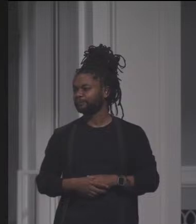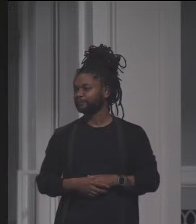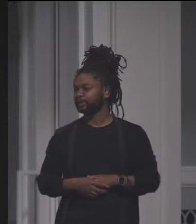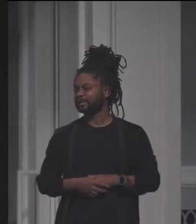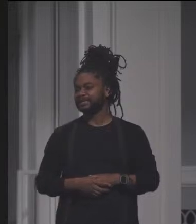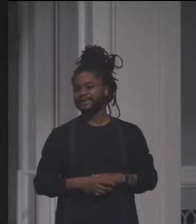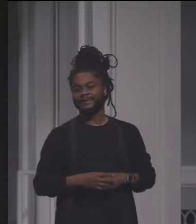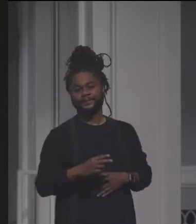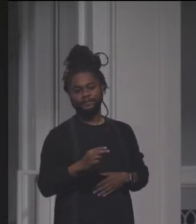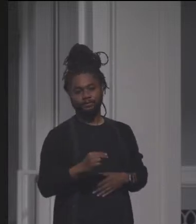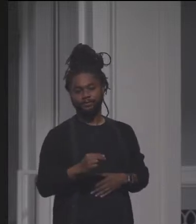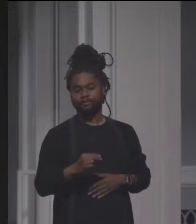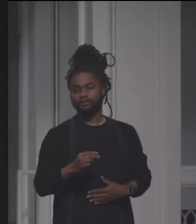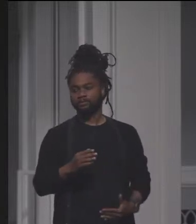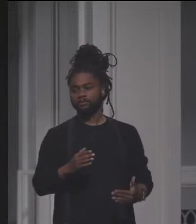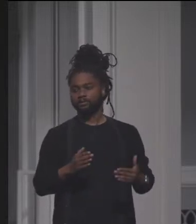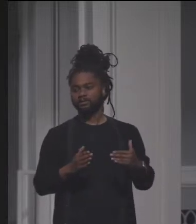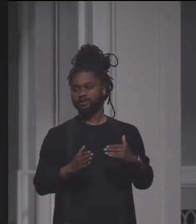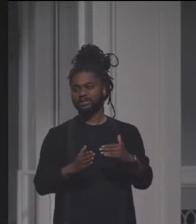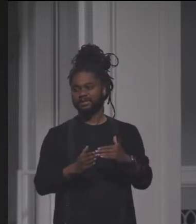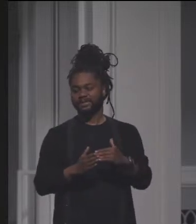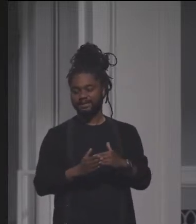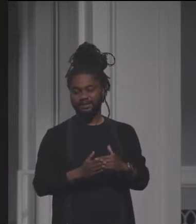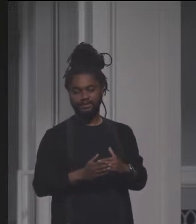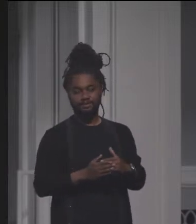No, again, very no.